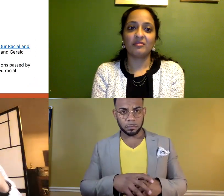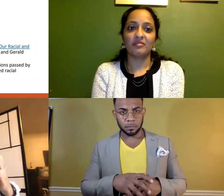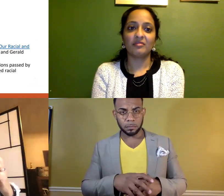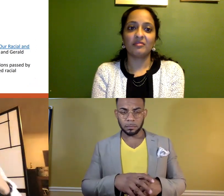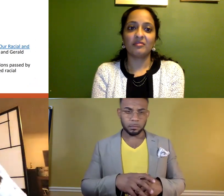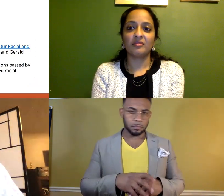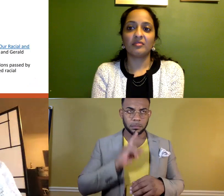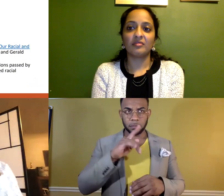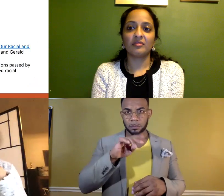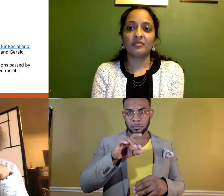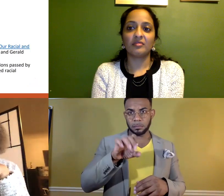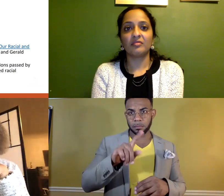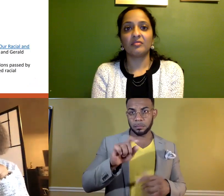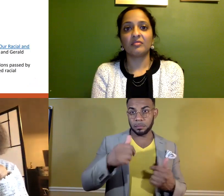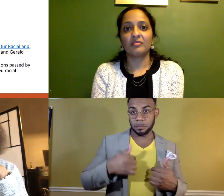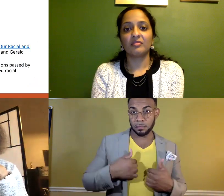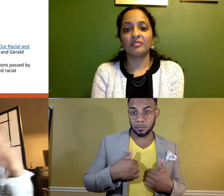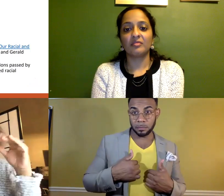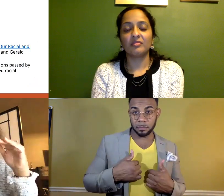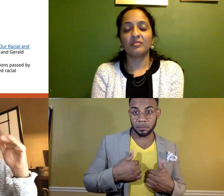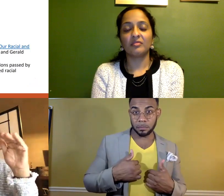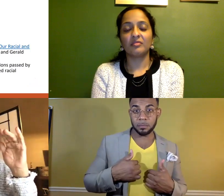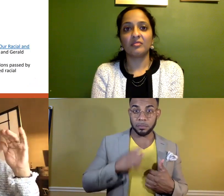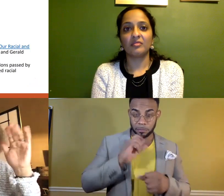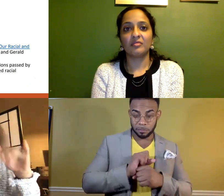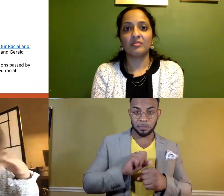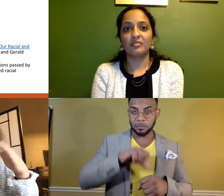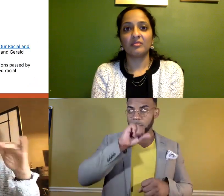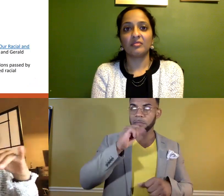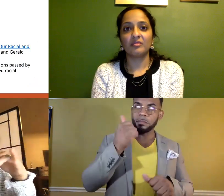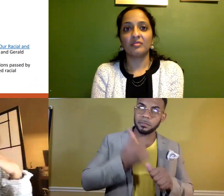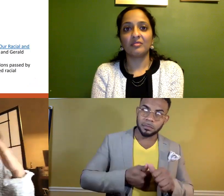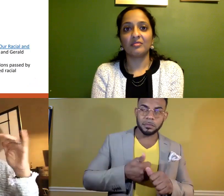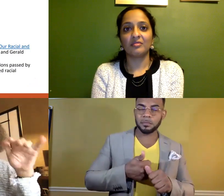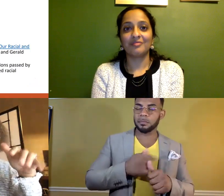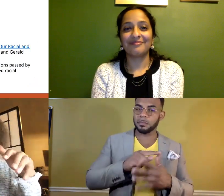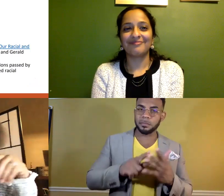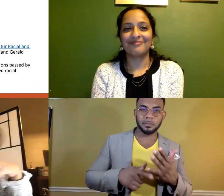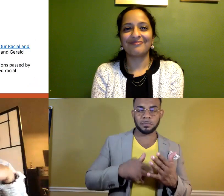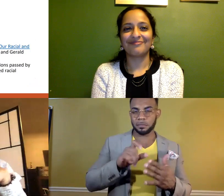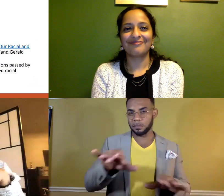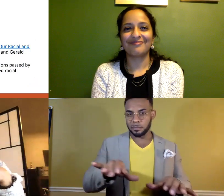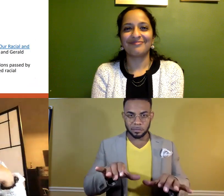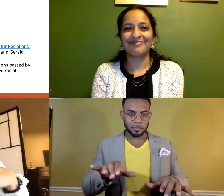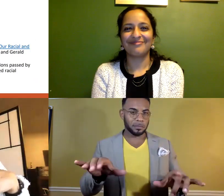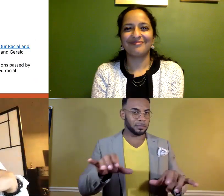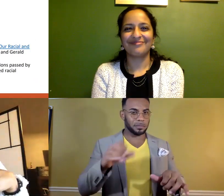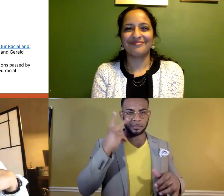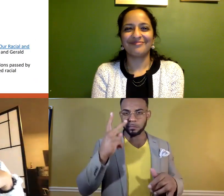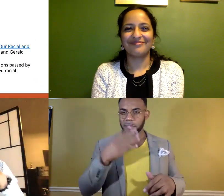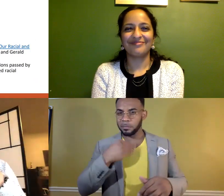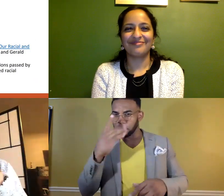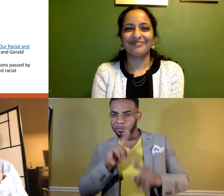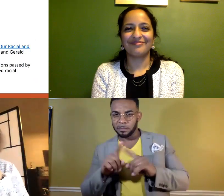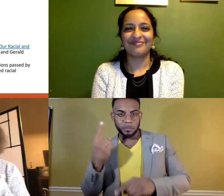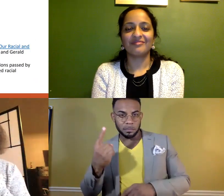a podcast that I actually have loved every single series that they've done. They've done Seeing White is